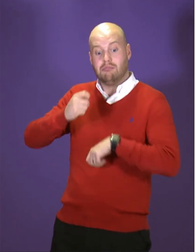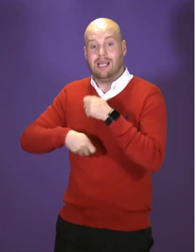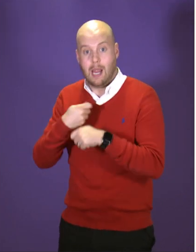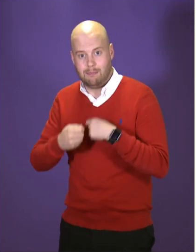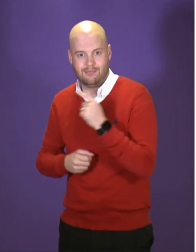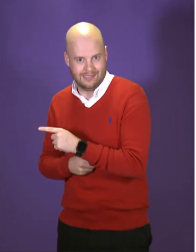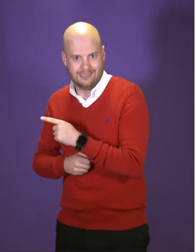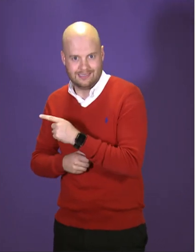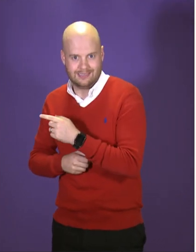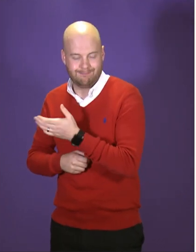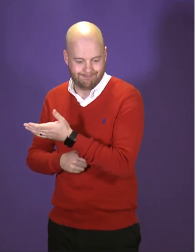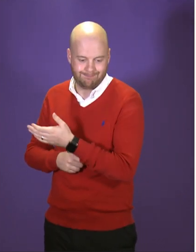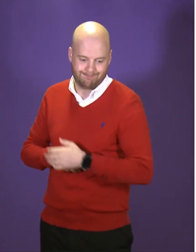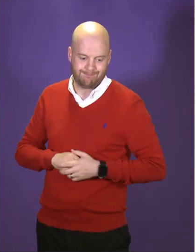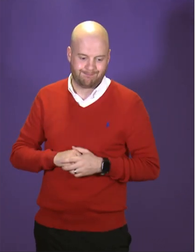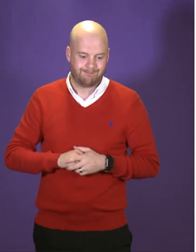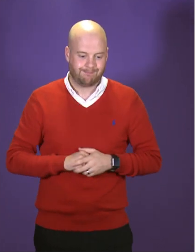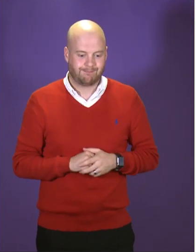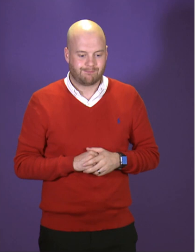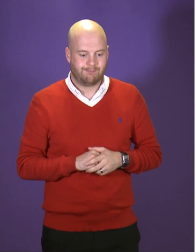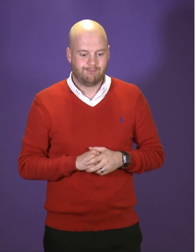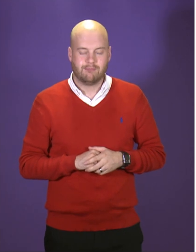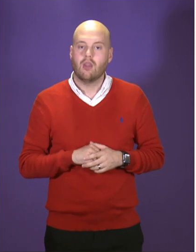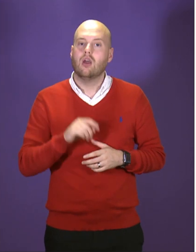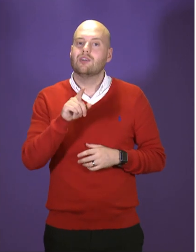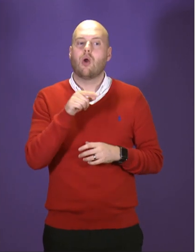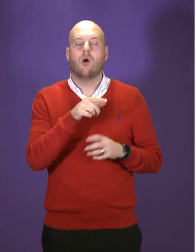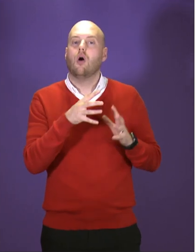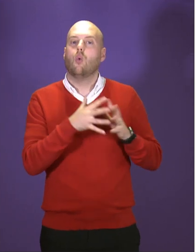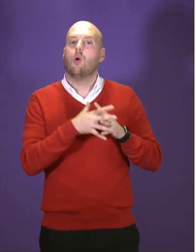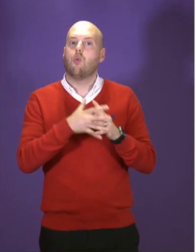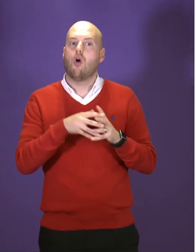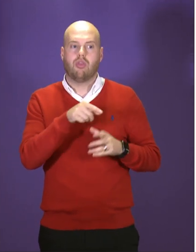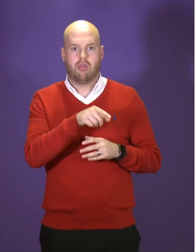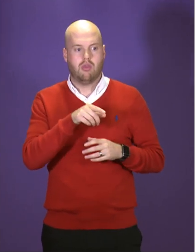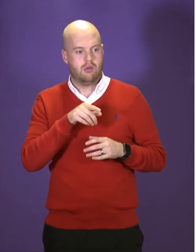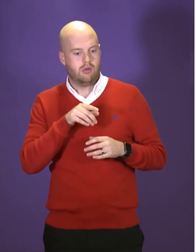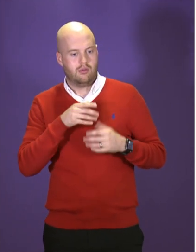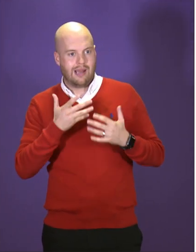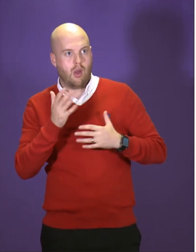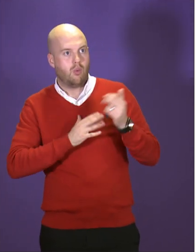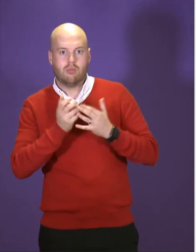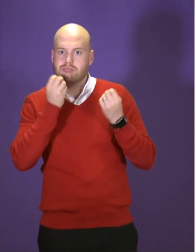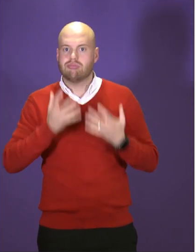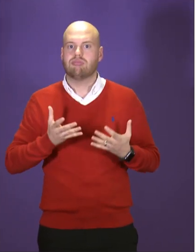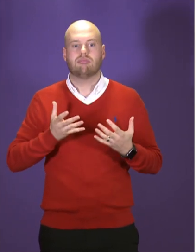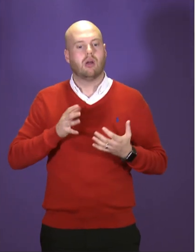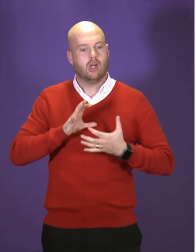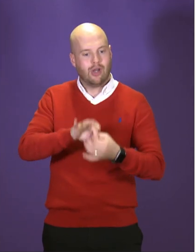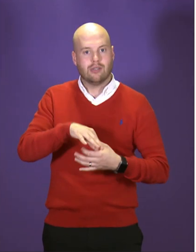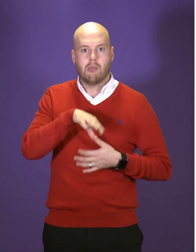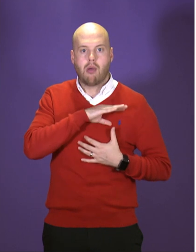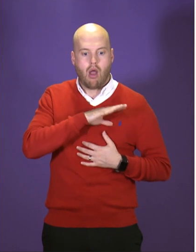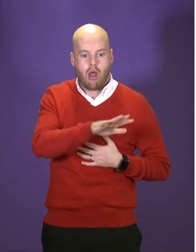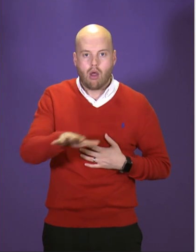expanded and regenerated. But what really happened was that the Whitworth reconnected to the park and the culture and the communities and life